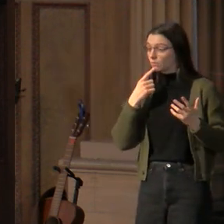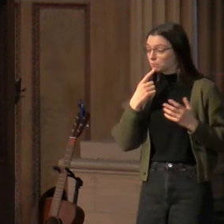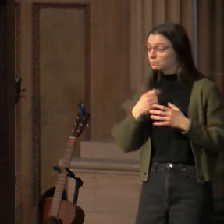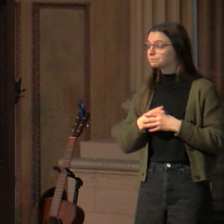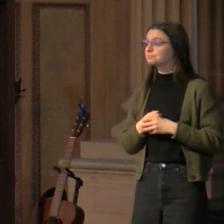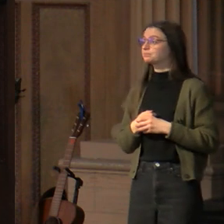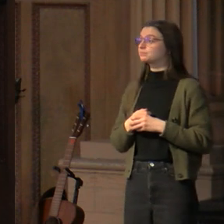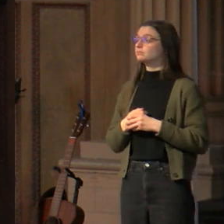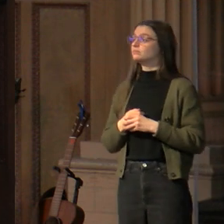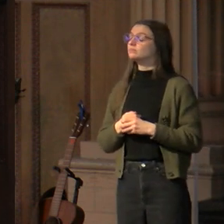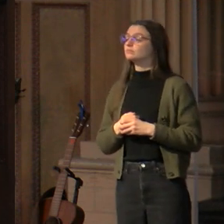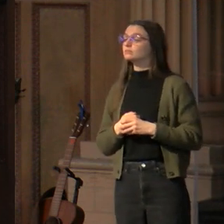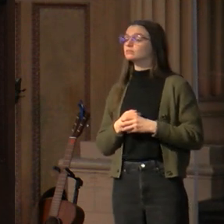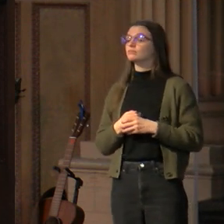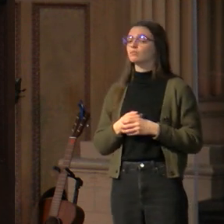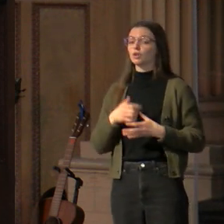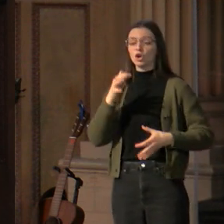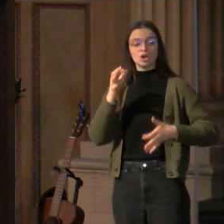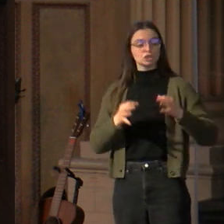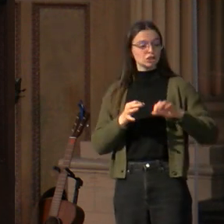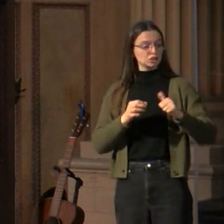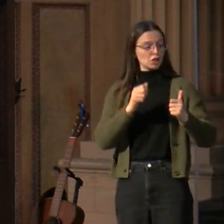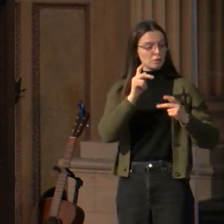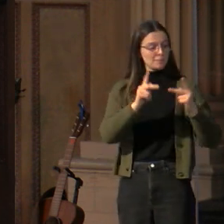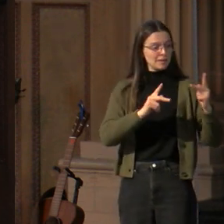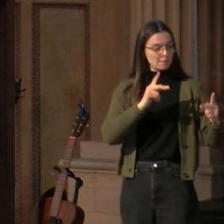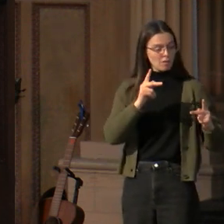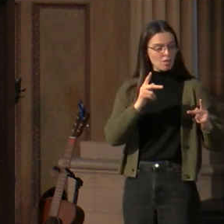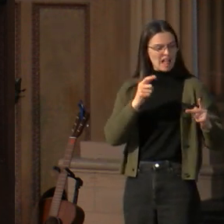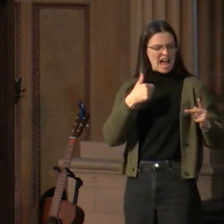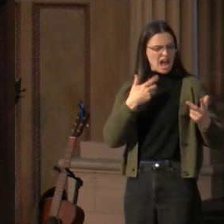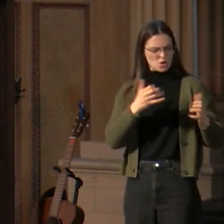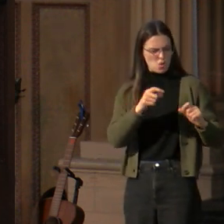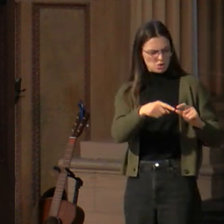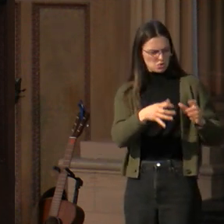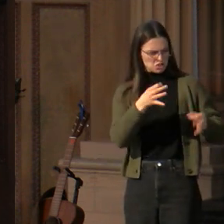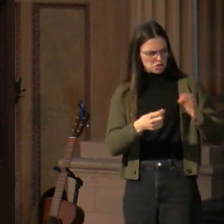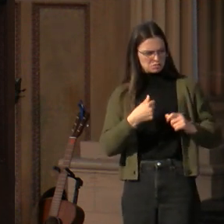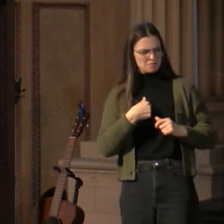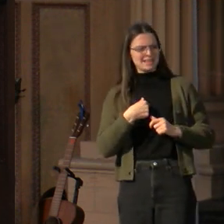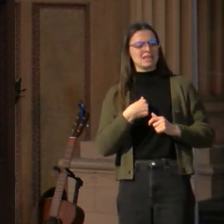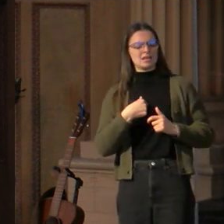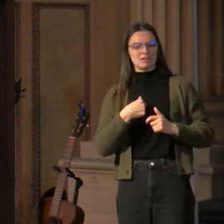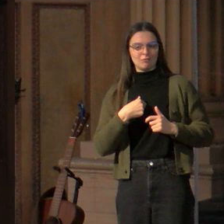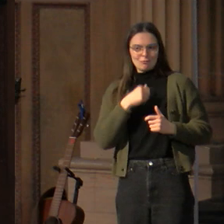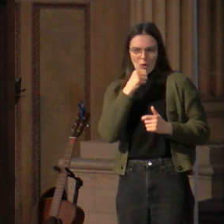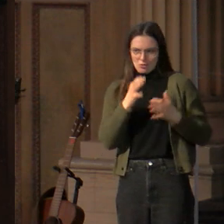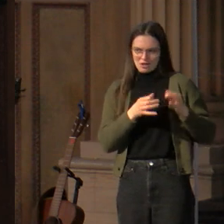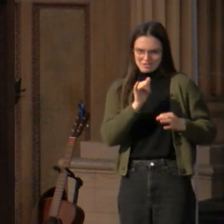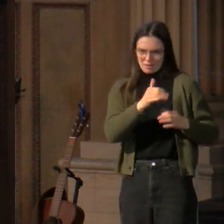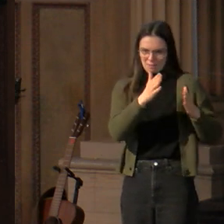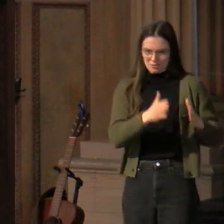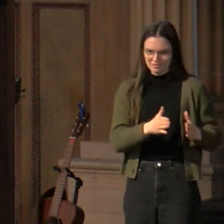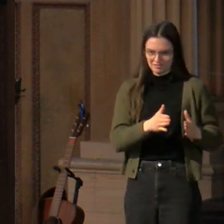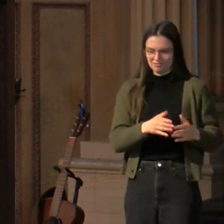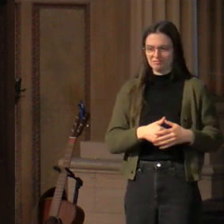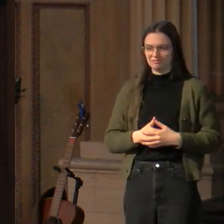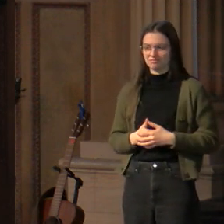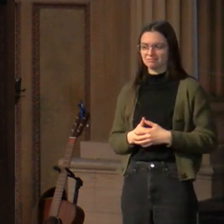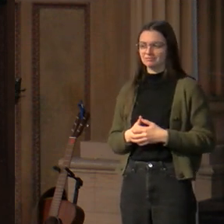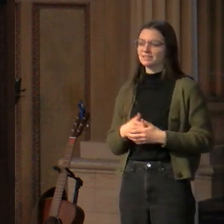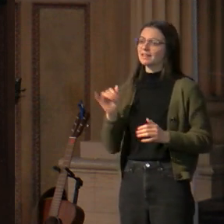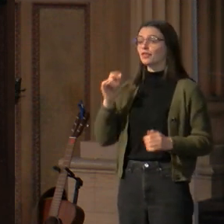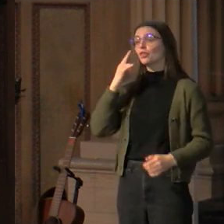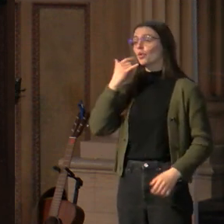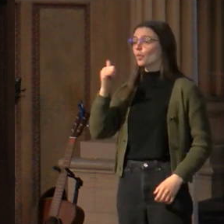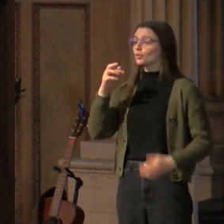in a way that we would not want to be judged. This is just the golden rule applied to our assessment of others. If you're